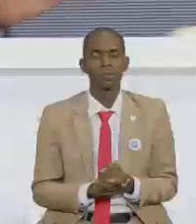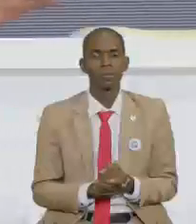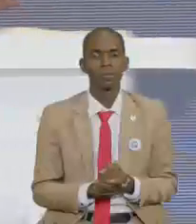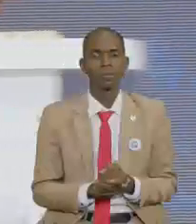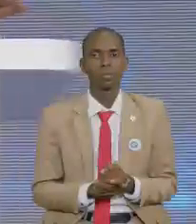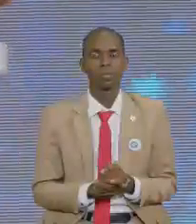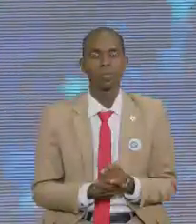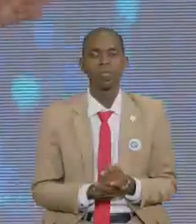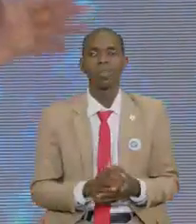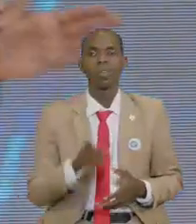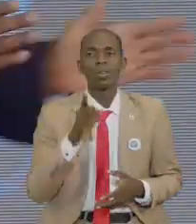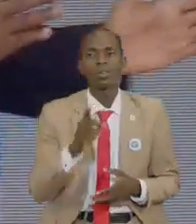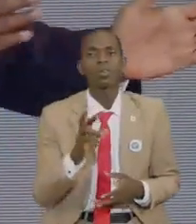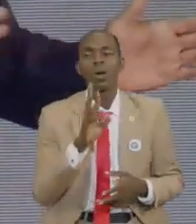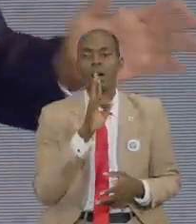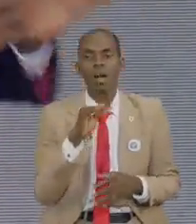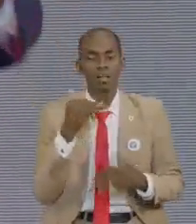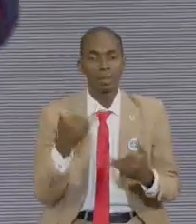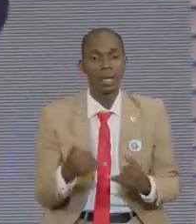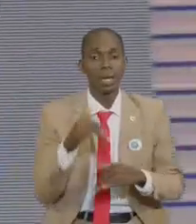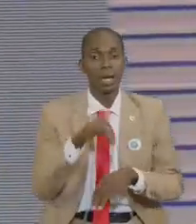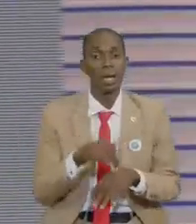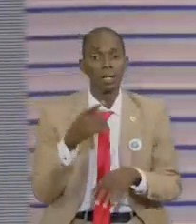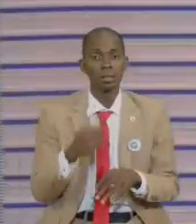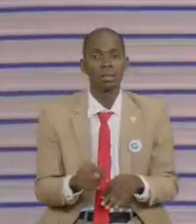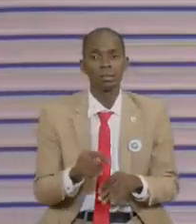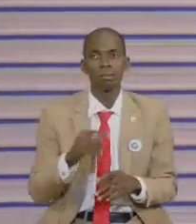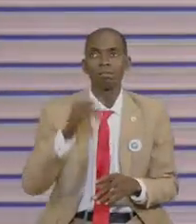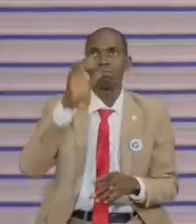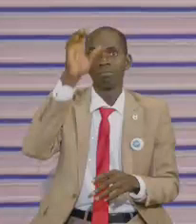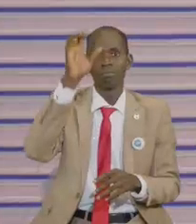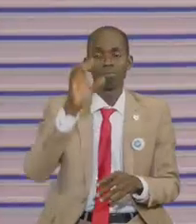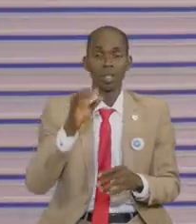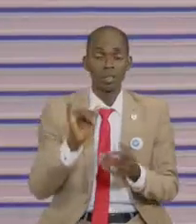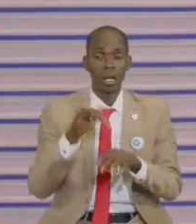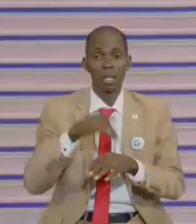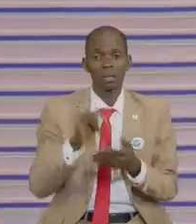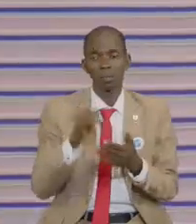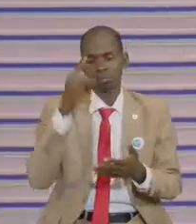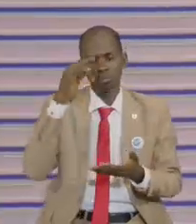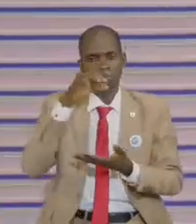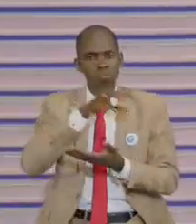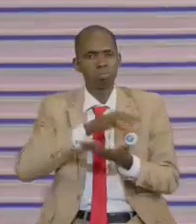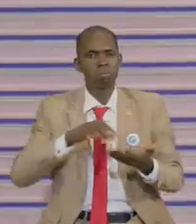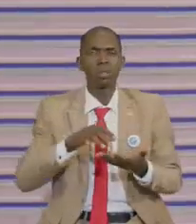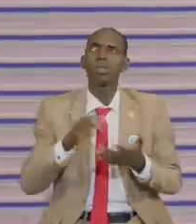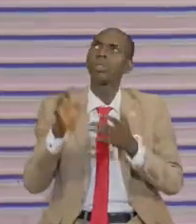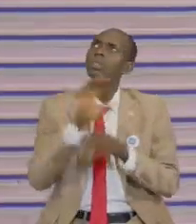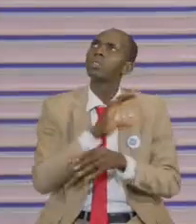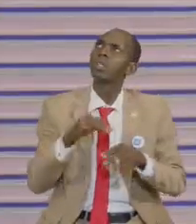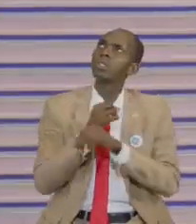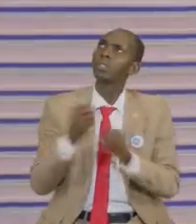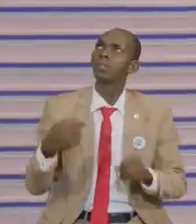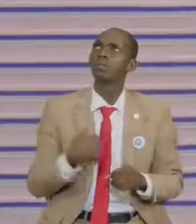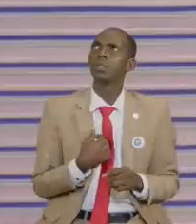you are at a crossroad. Christ has saved me. I think of him